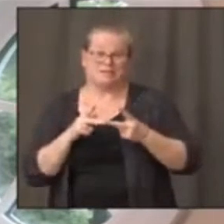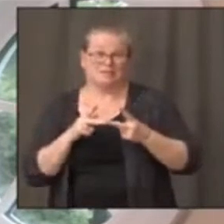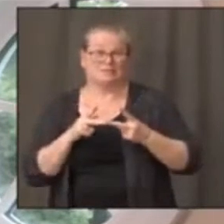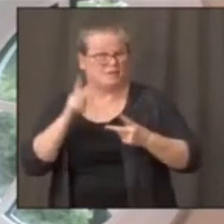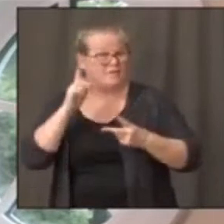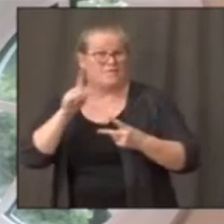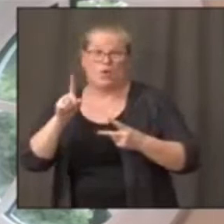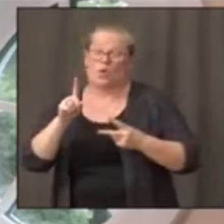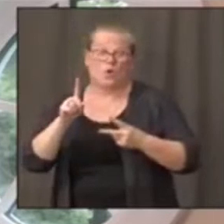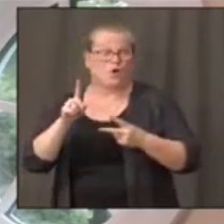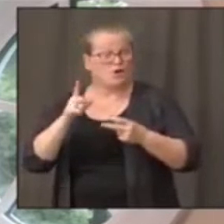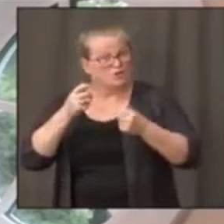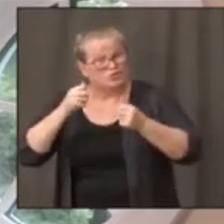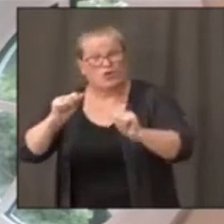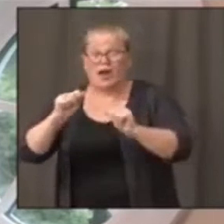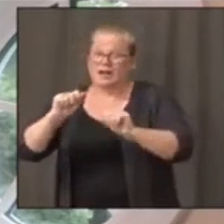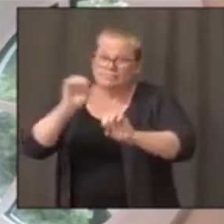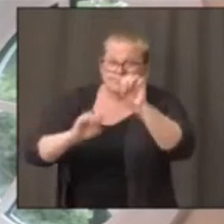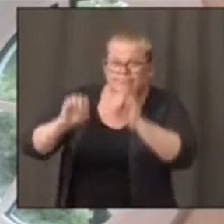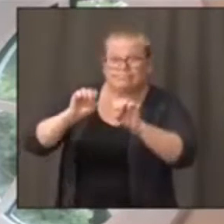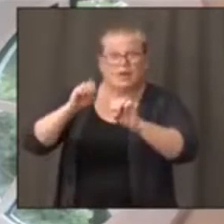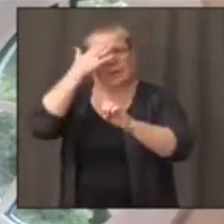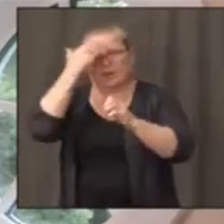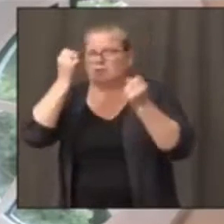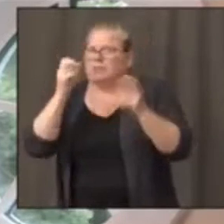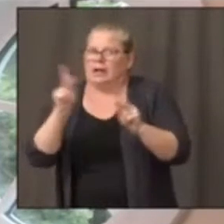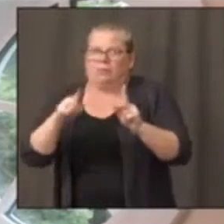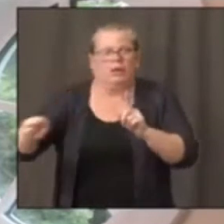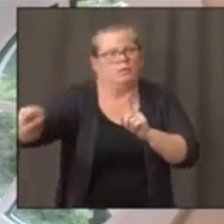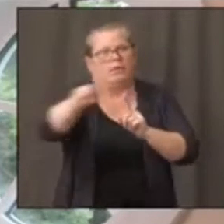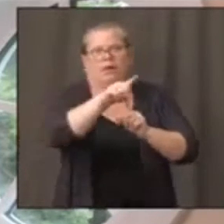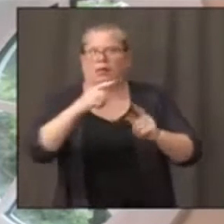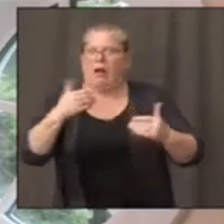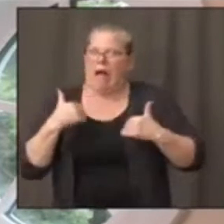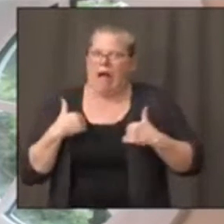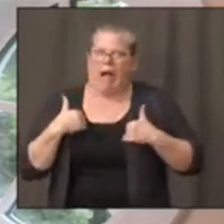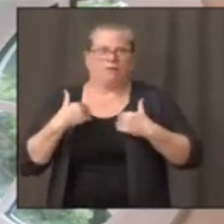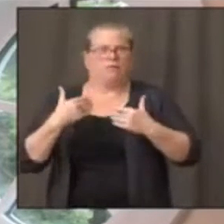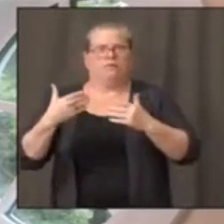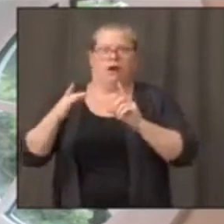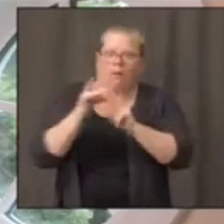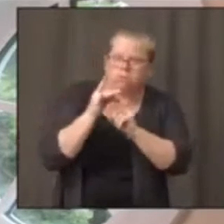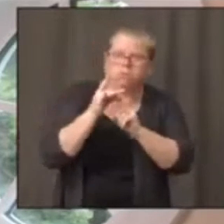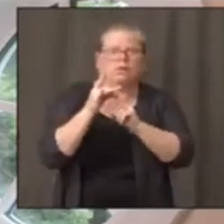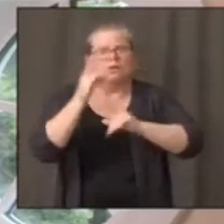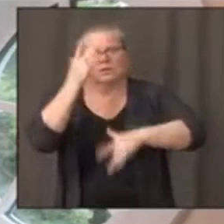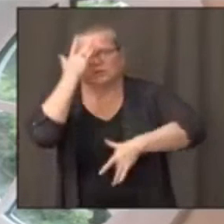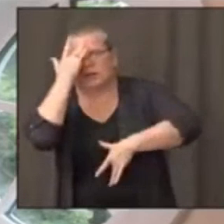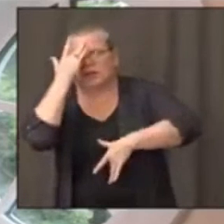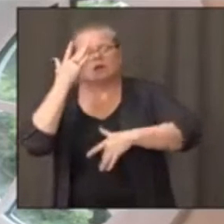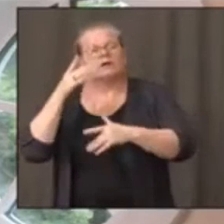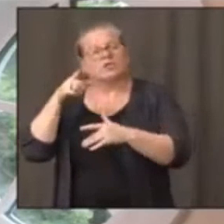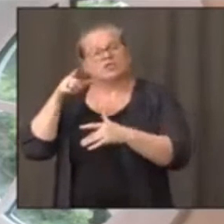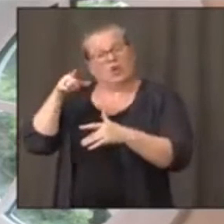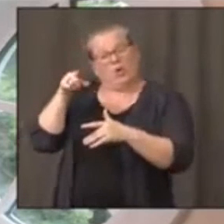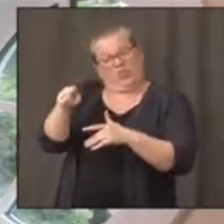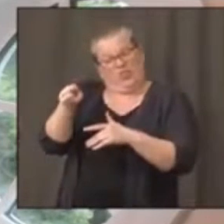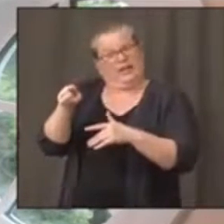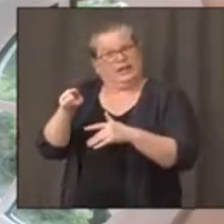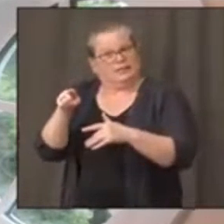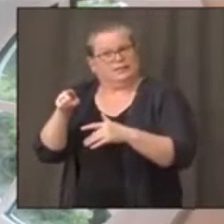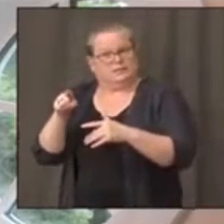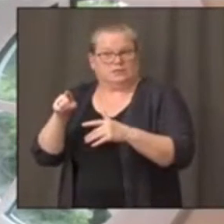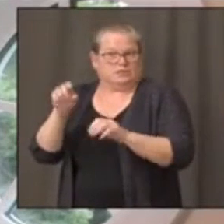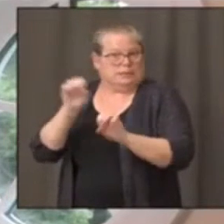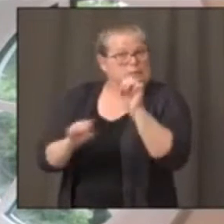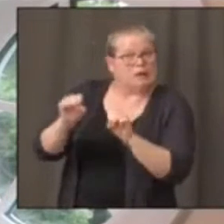so much infection. We have a lot of cases, and so these trials are going to be able to determine more efficiently whether or not these vaccines are